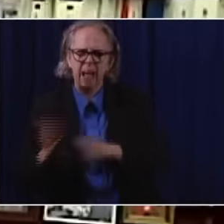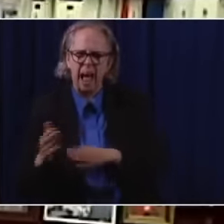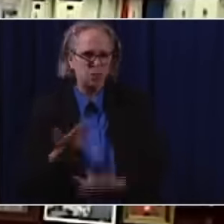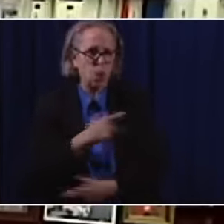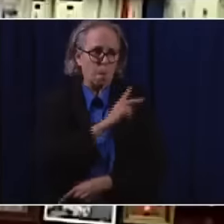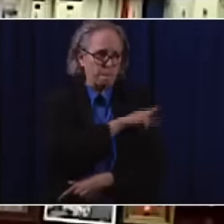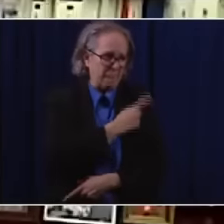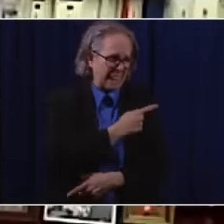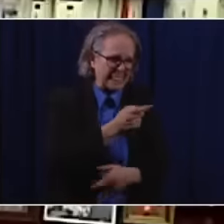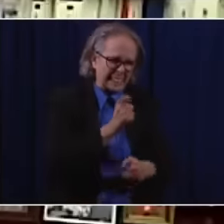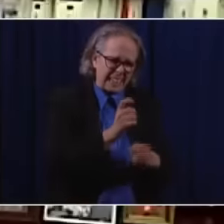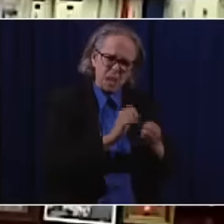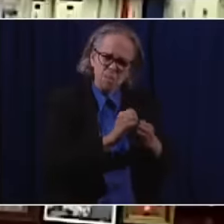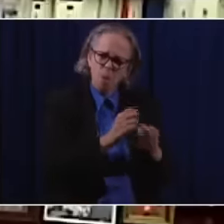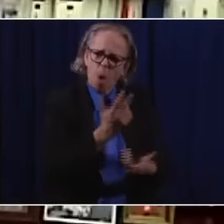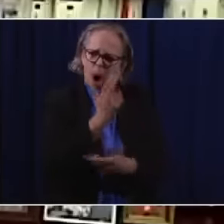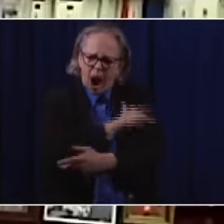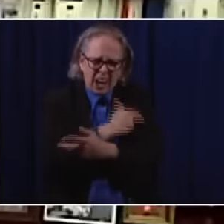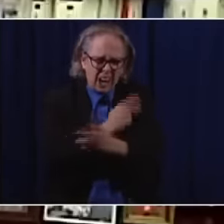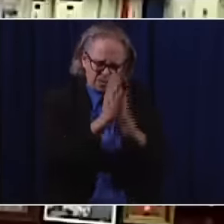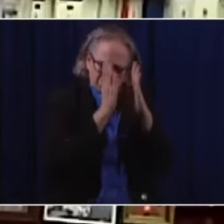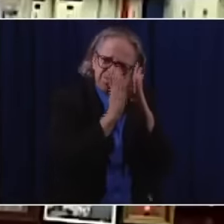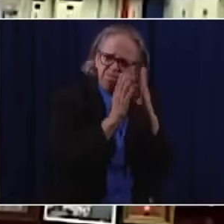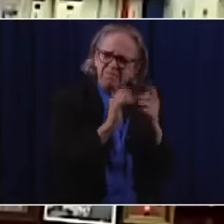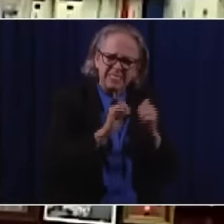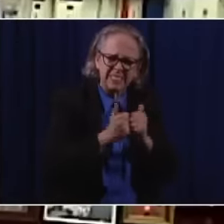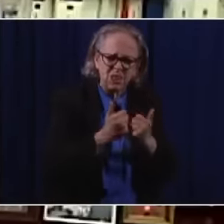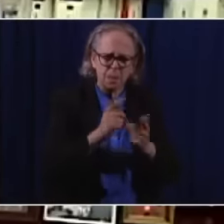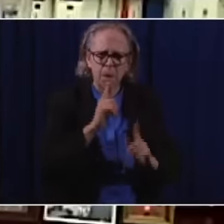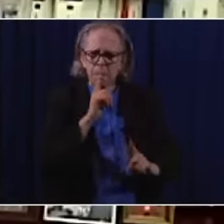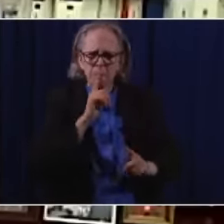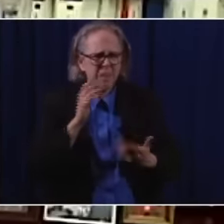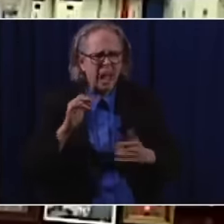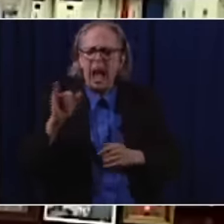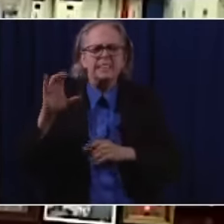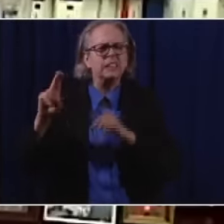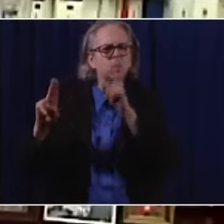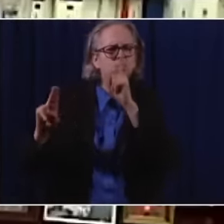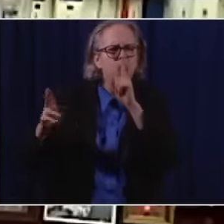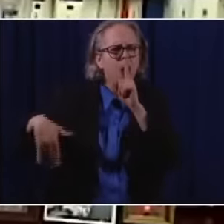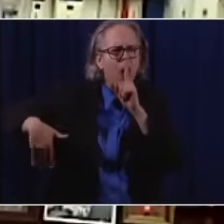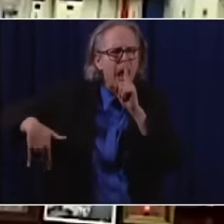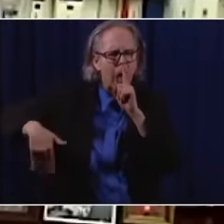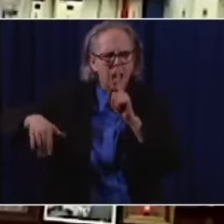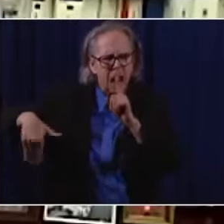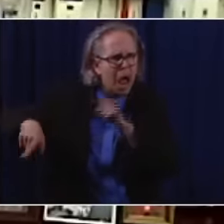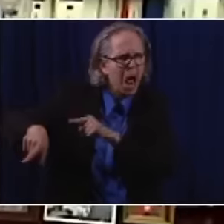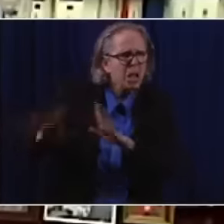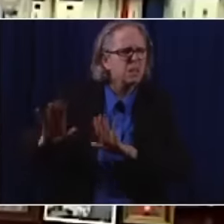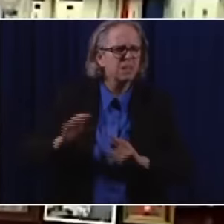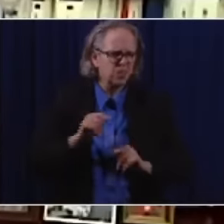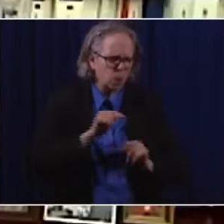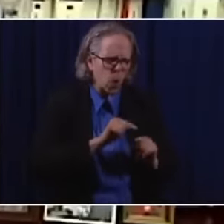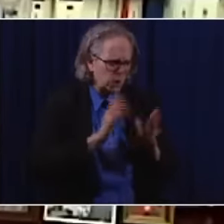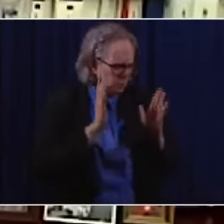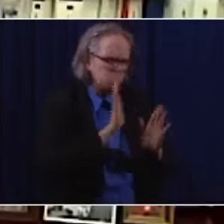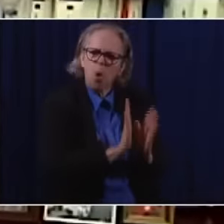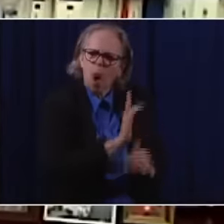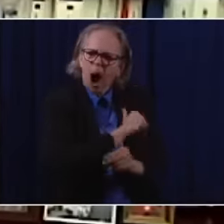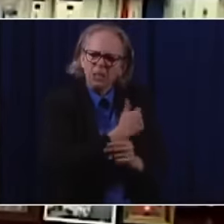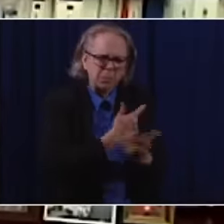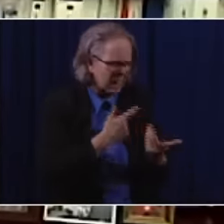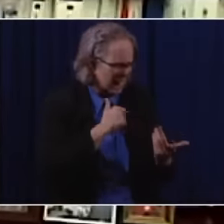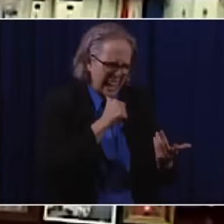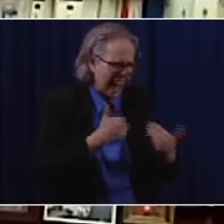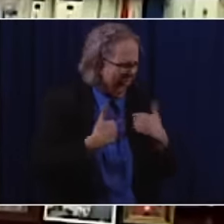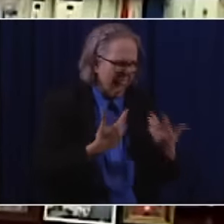to need a high level of critical care or high-end treatment that may not be available at those hospitals. We want to try and keep as many patients